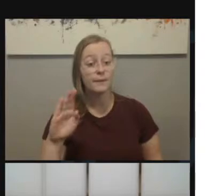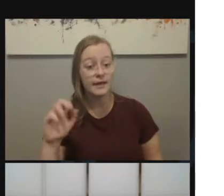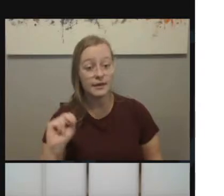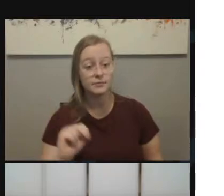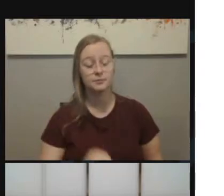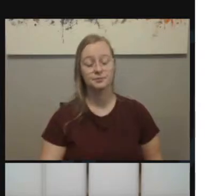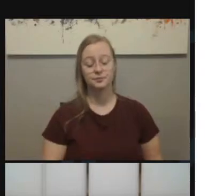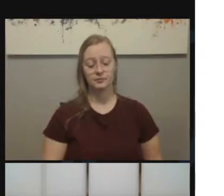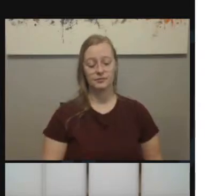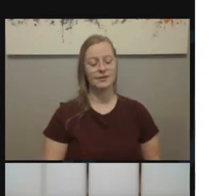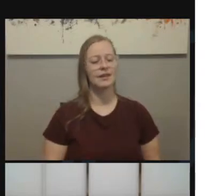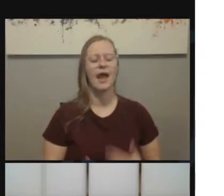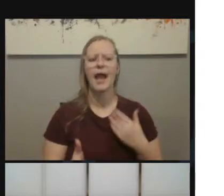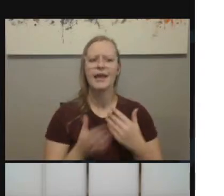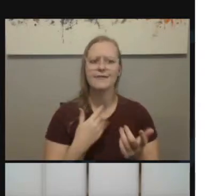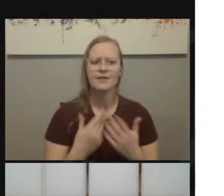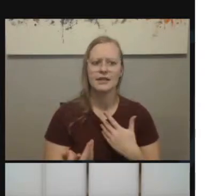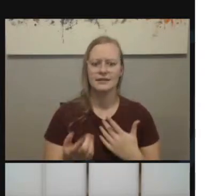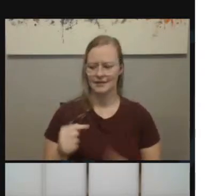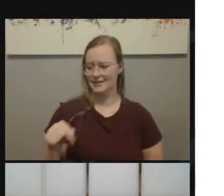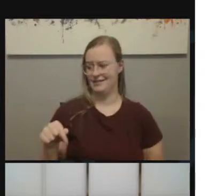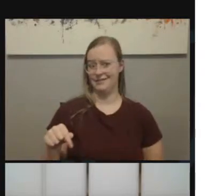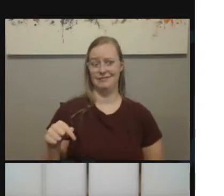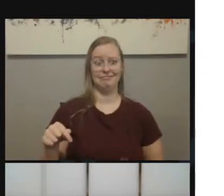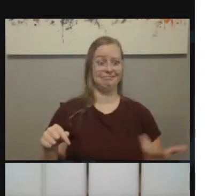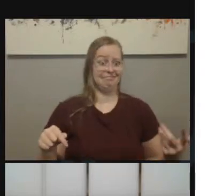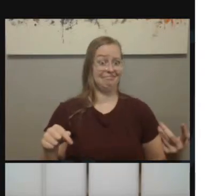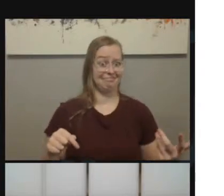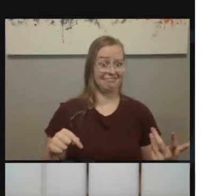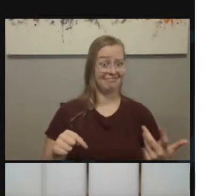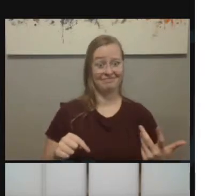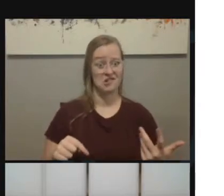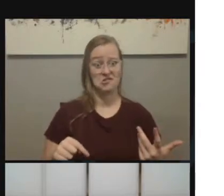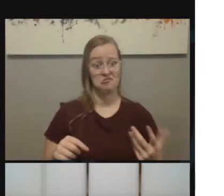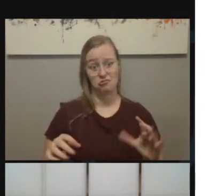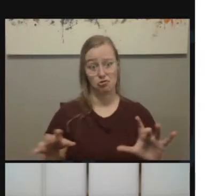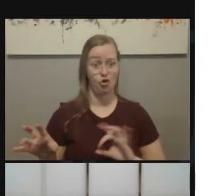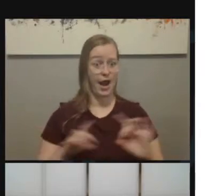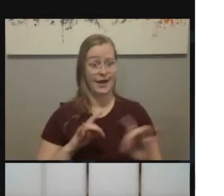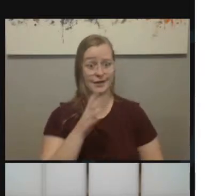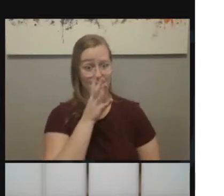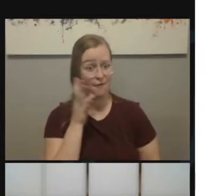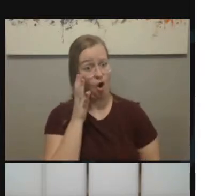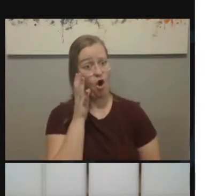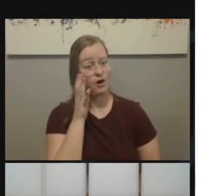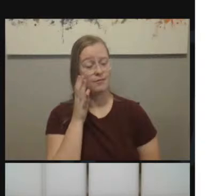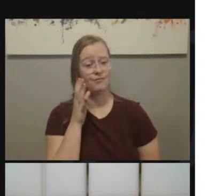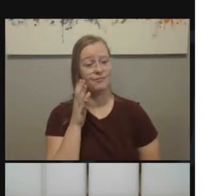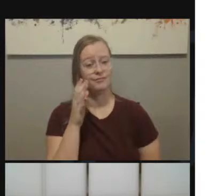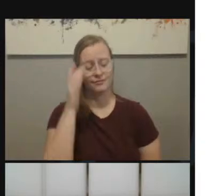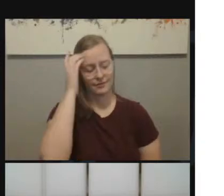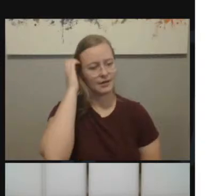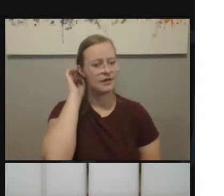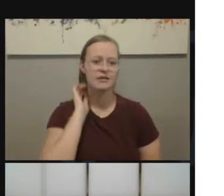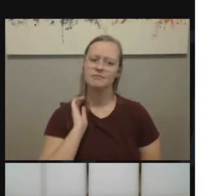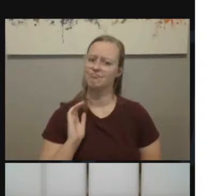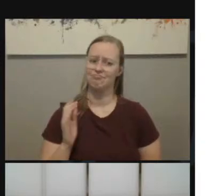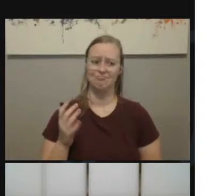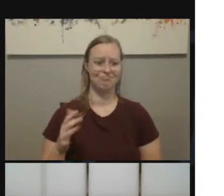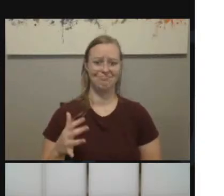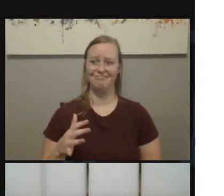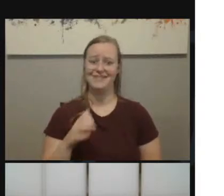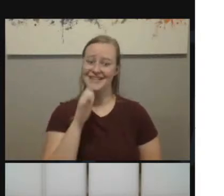this outlying farm in a particular nook on the lightly populated eastern shore